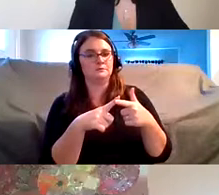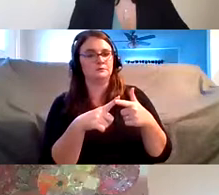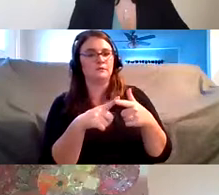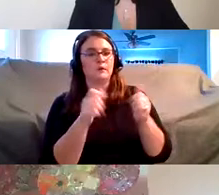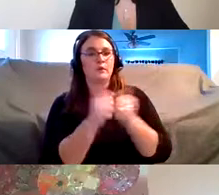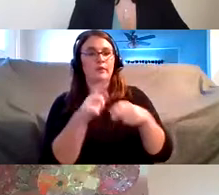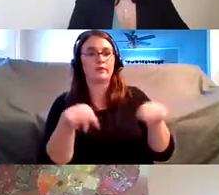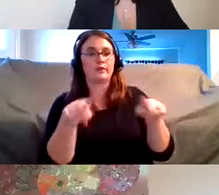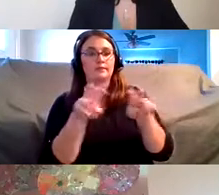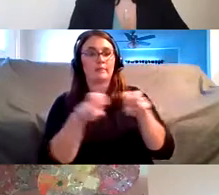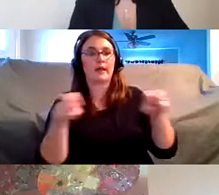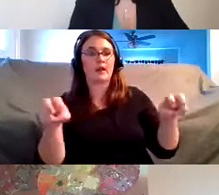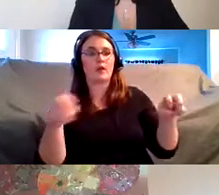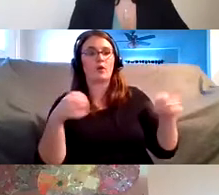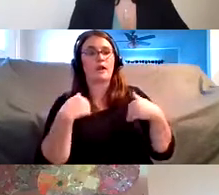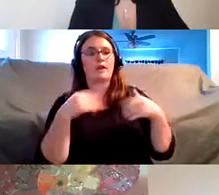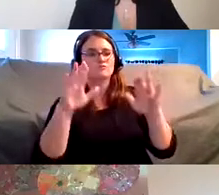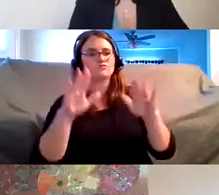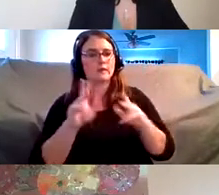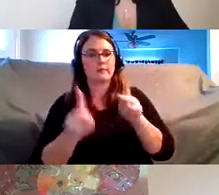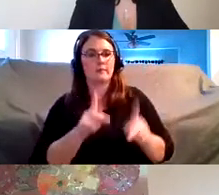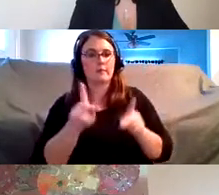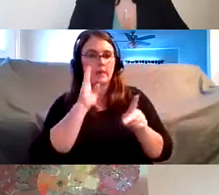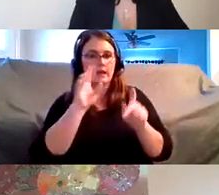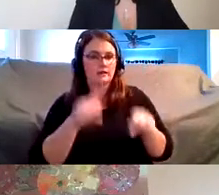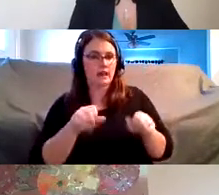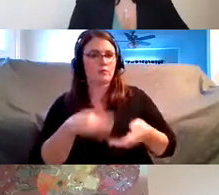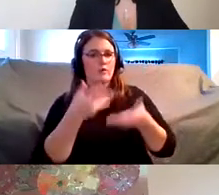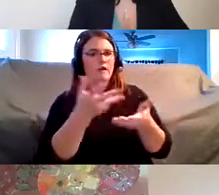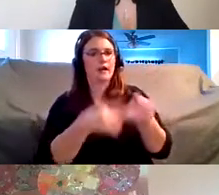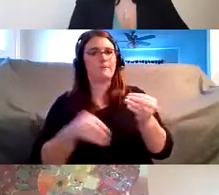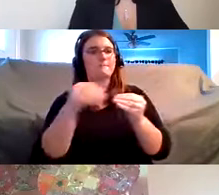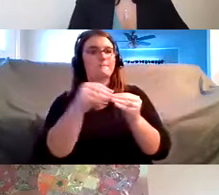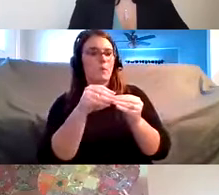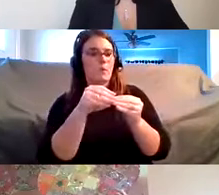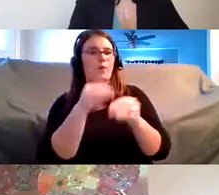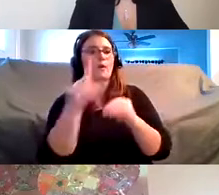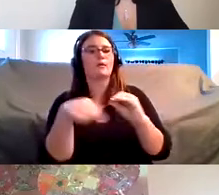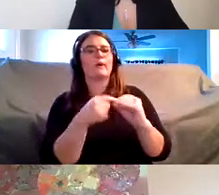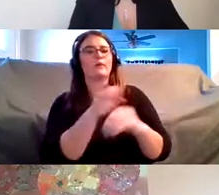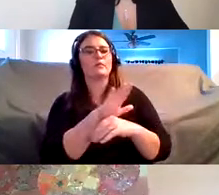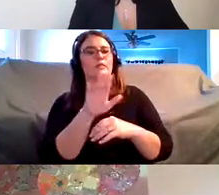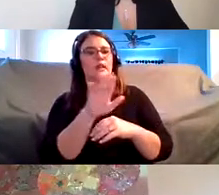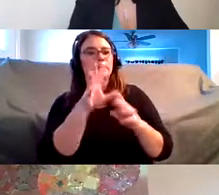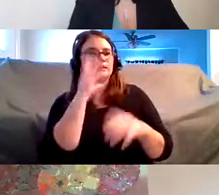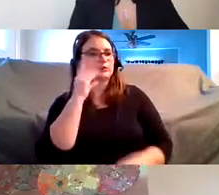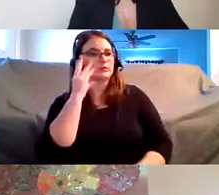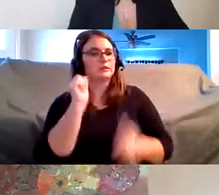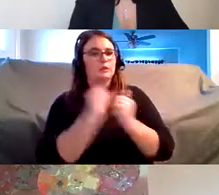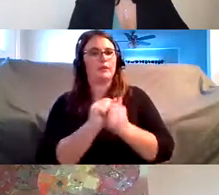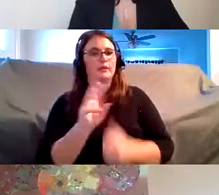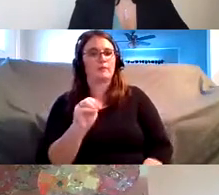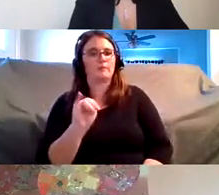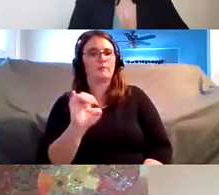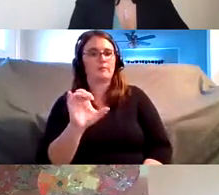have some incredible people who will be able to provide us a little bit more about their experiences with microaggressions in